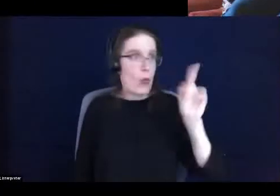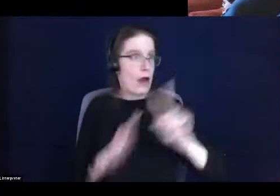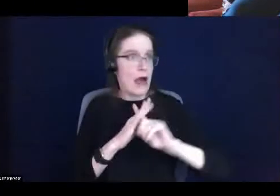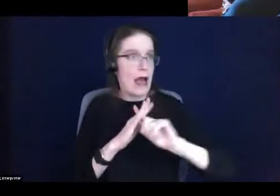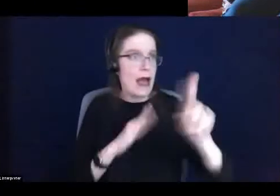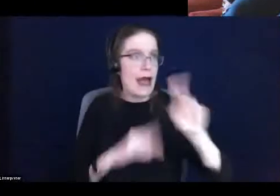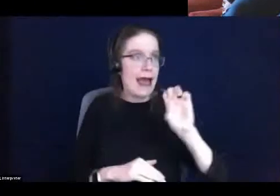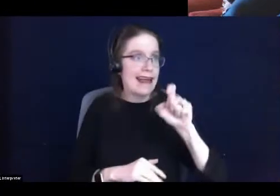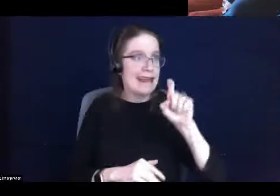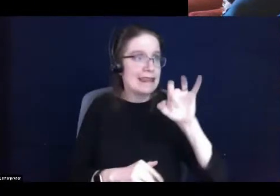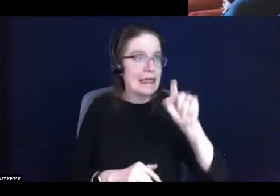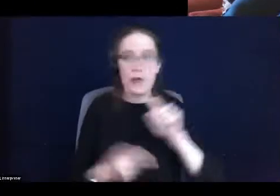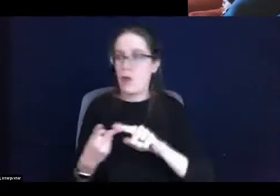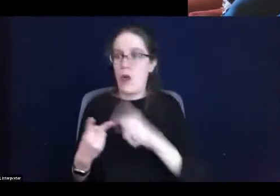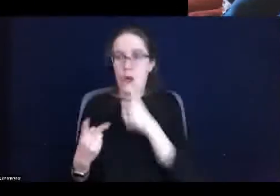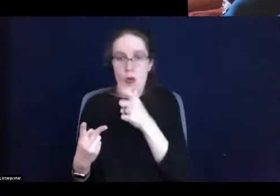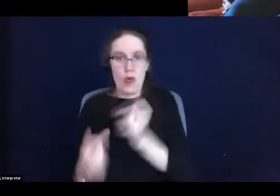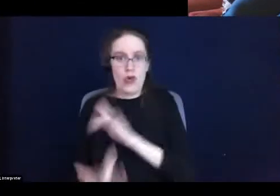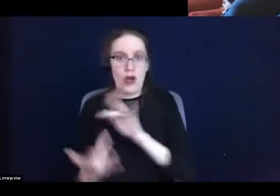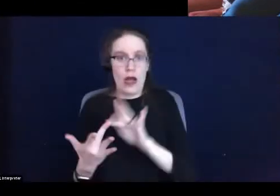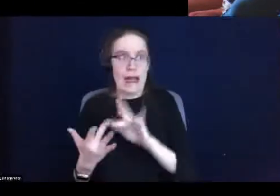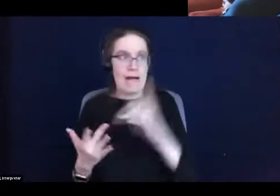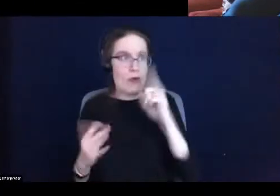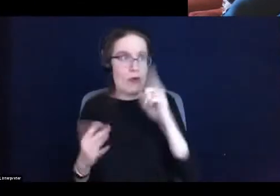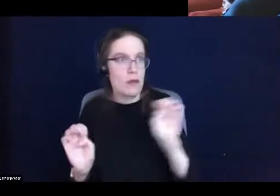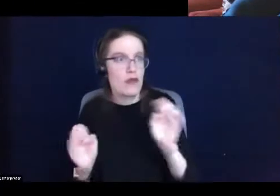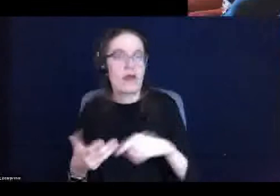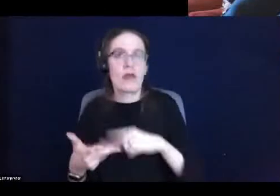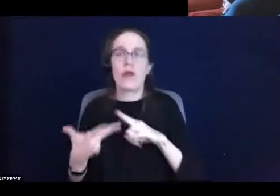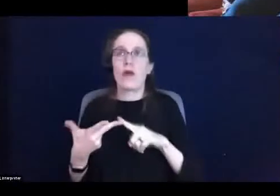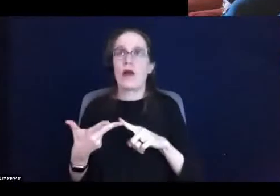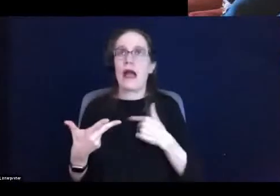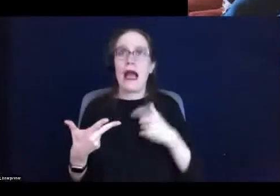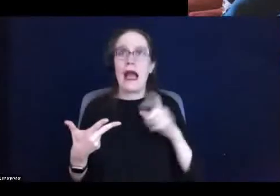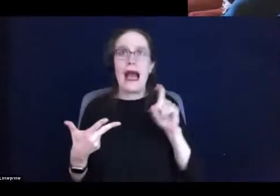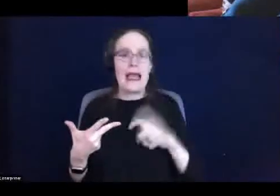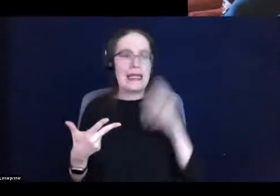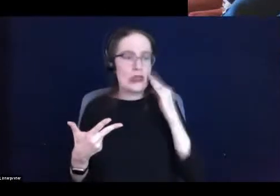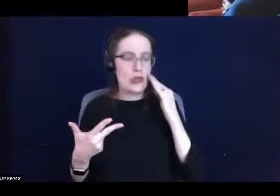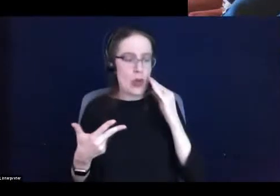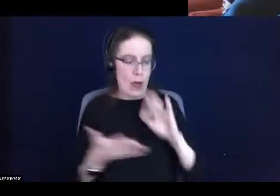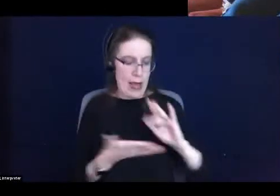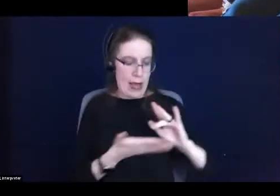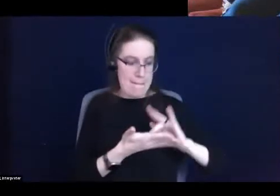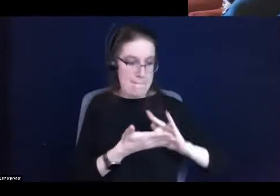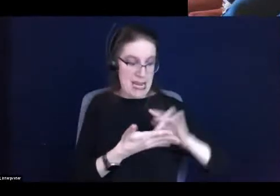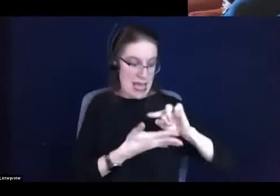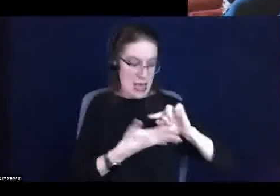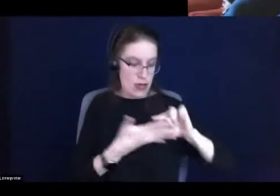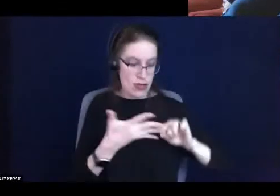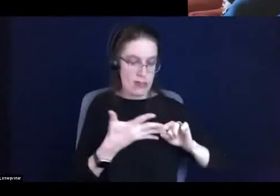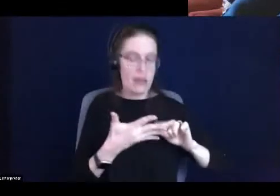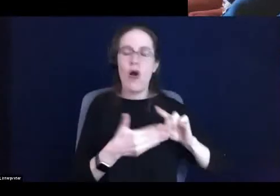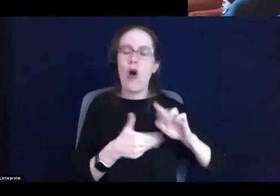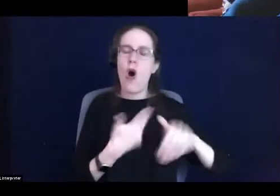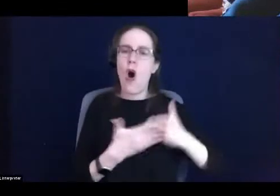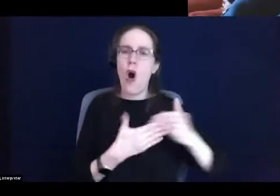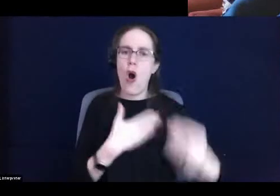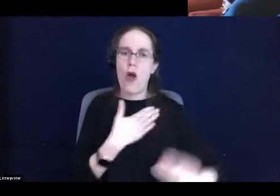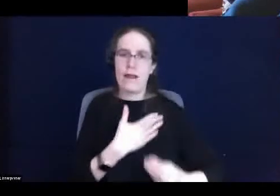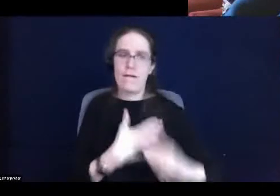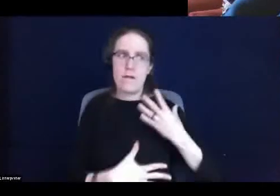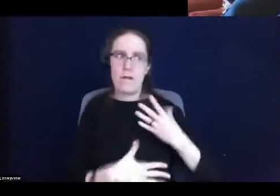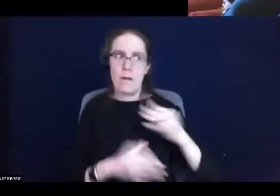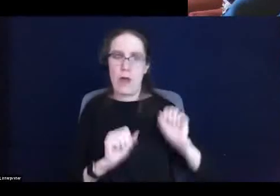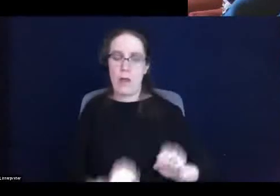of an emergency, or I need to know the side effects of each medication I'm prescribed. Again, this may